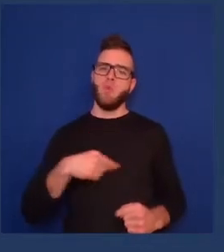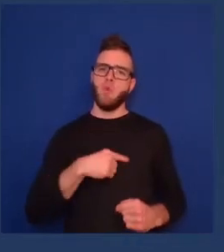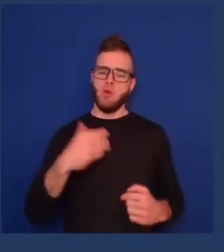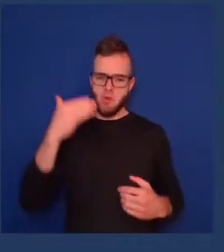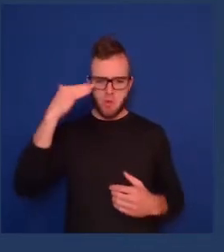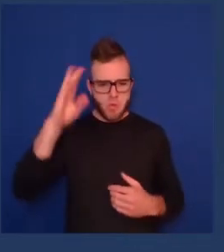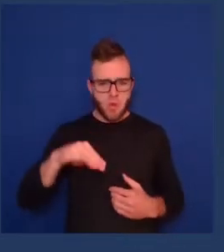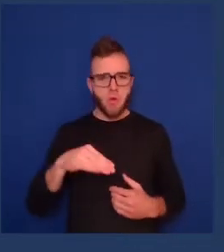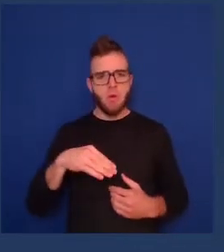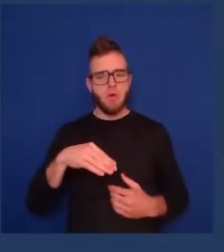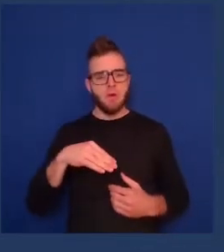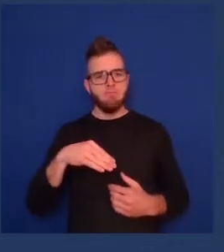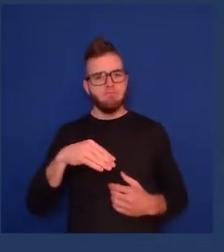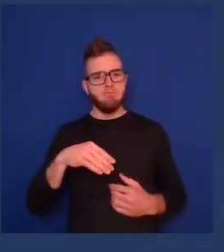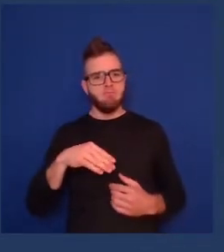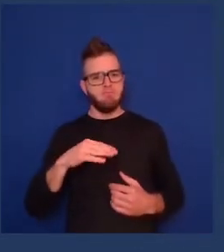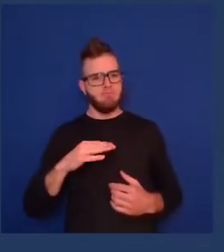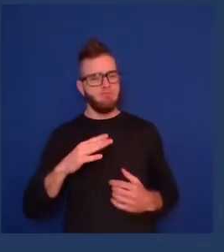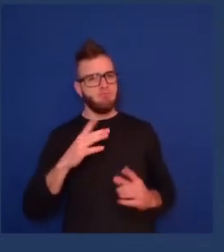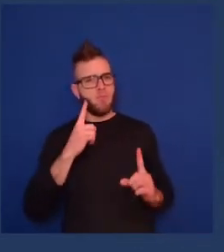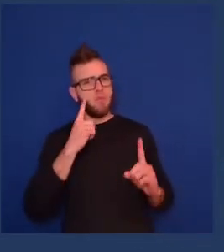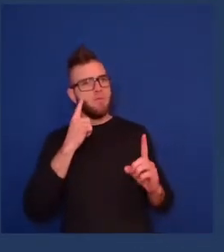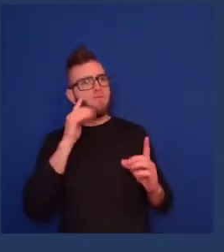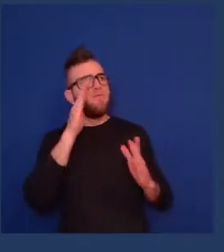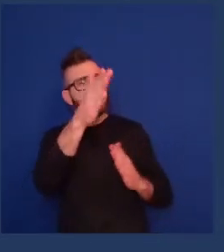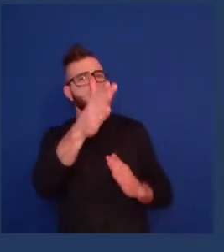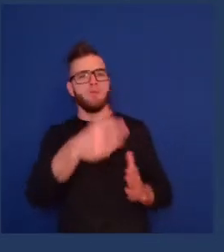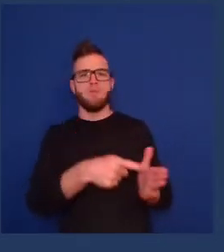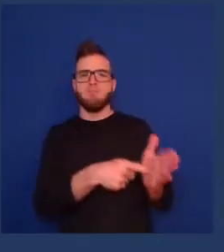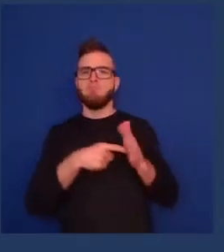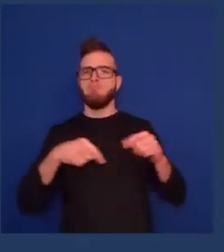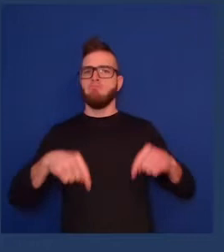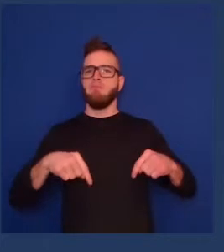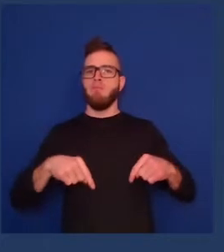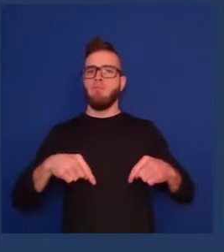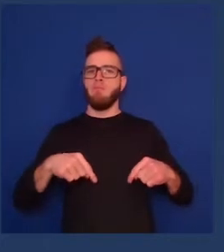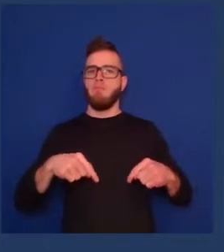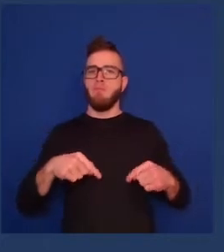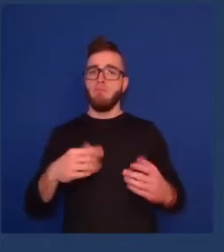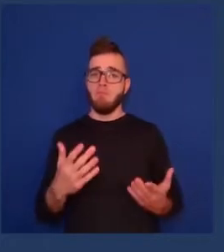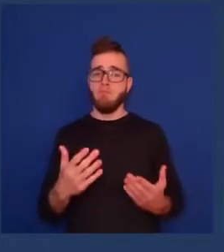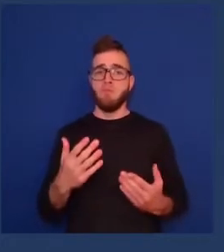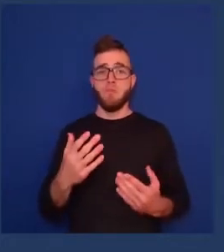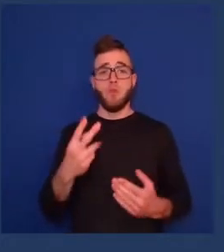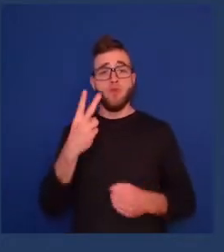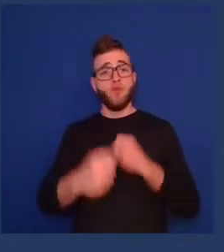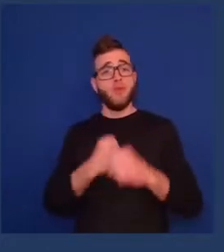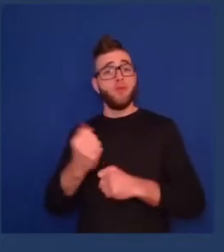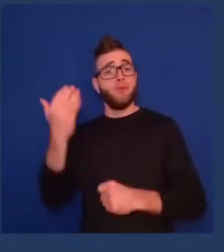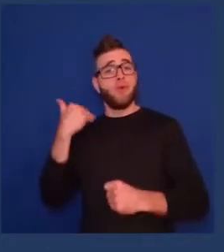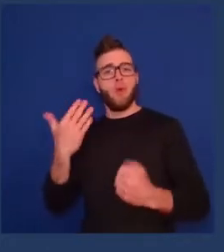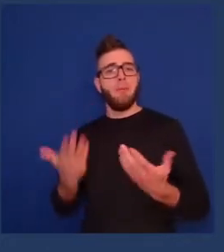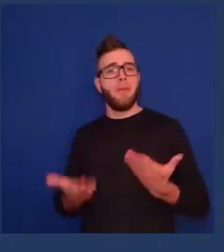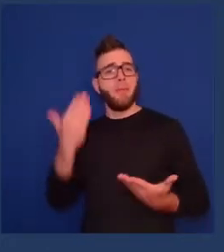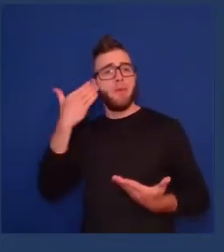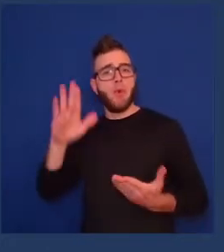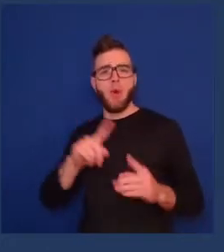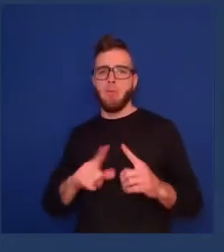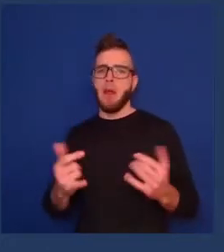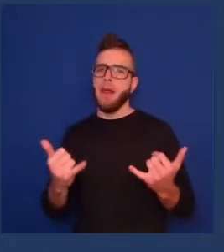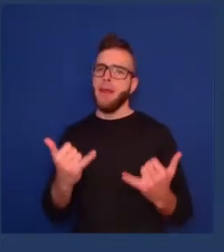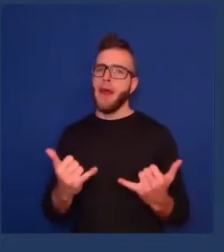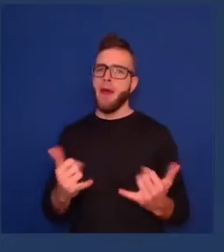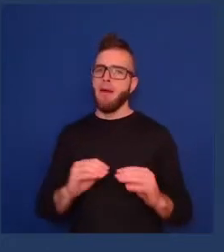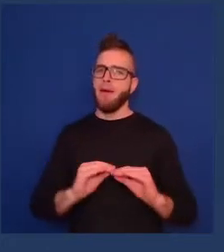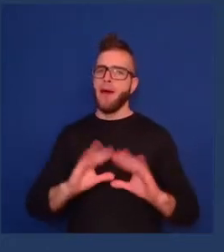really is in our self-interest. There are, as we well know, if we didn't know 2 years ago, it's certainly obvious